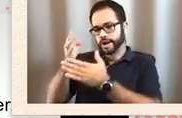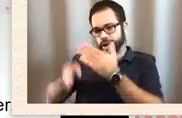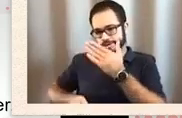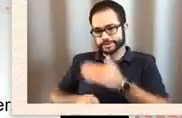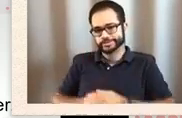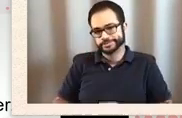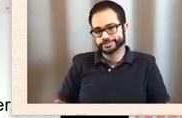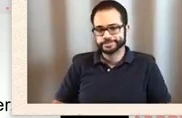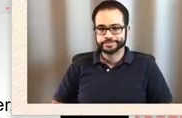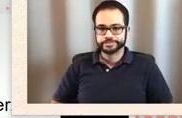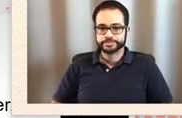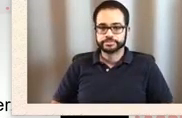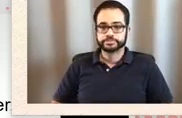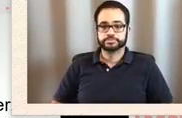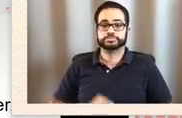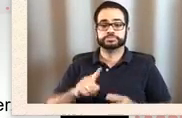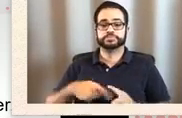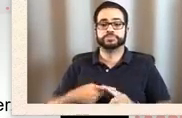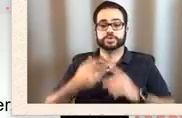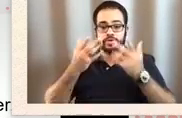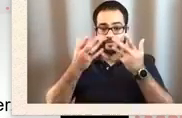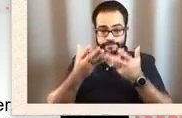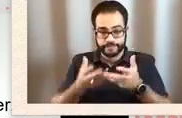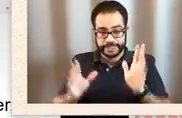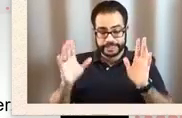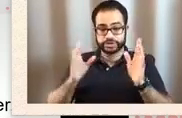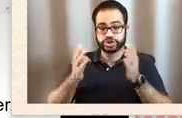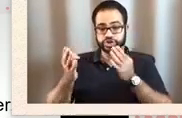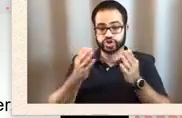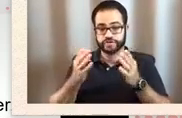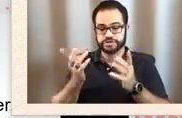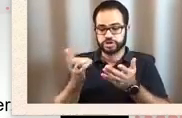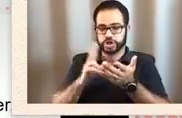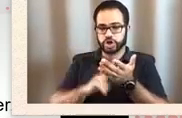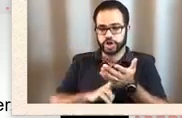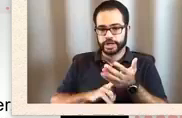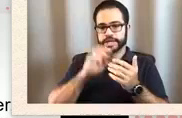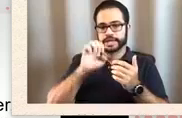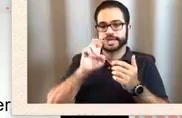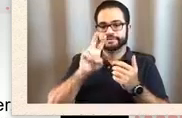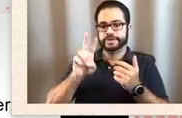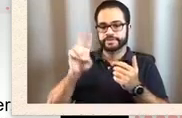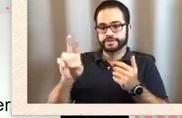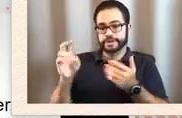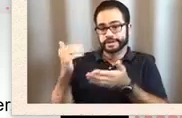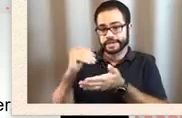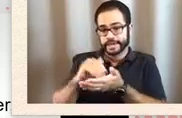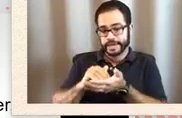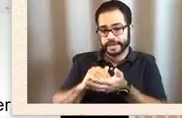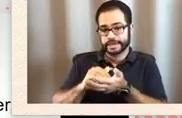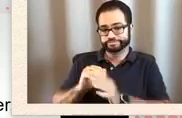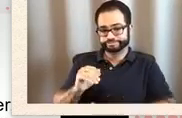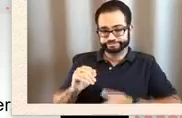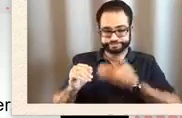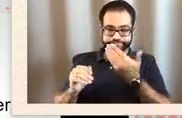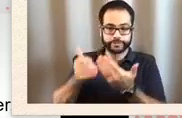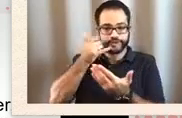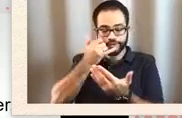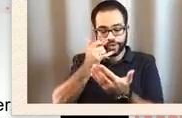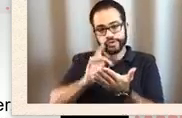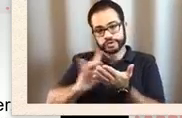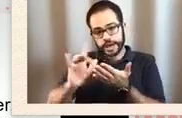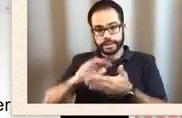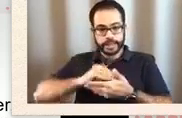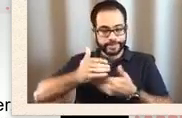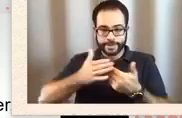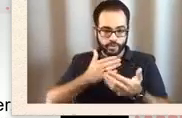And when the service is being ended, then your worker will go ahead and pull out their smartphone or their tablet, whatever device